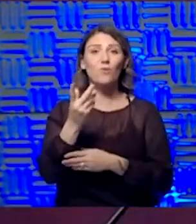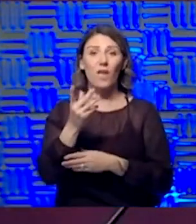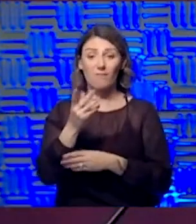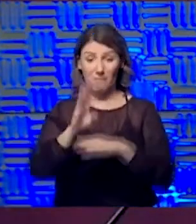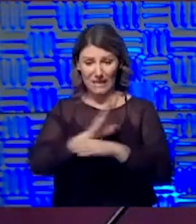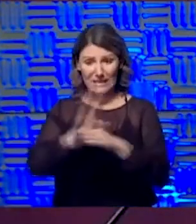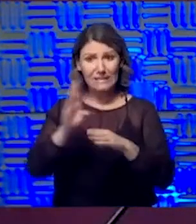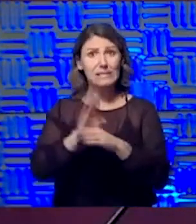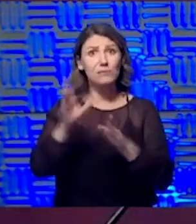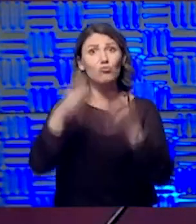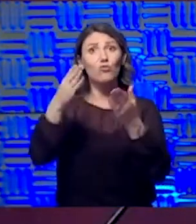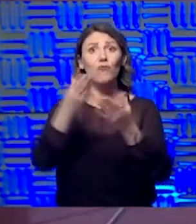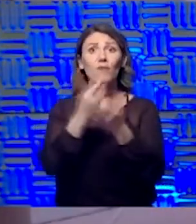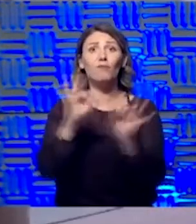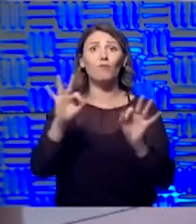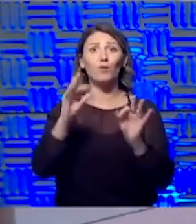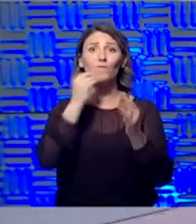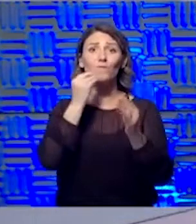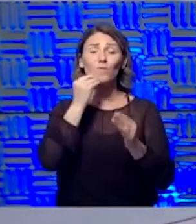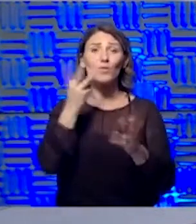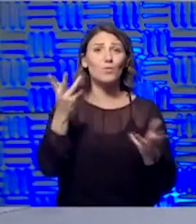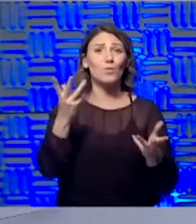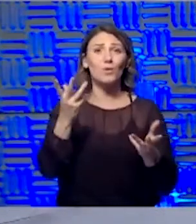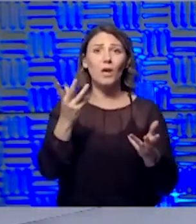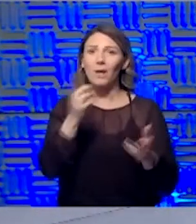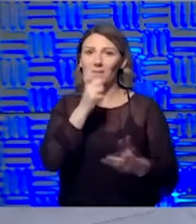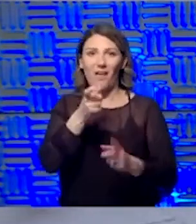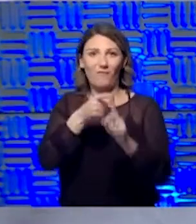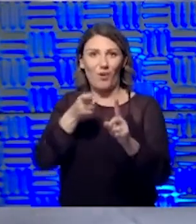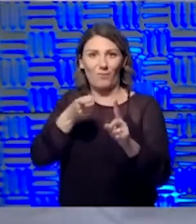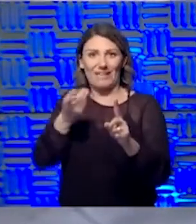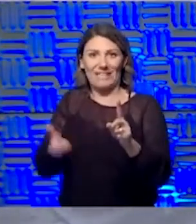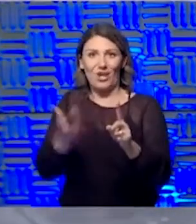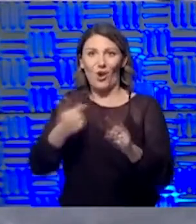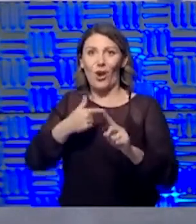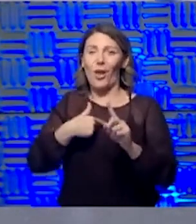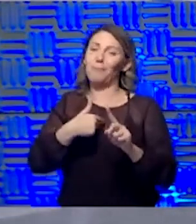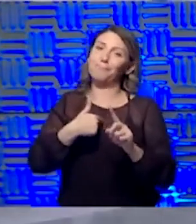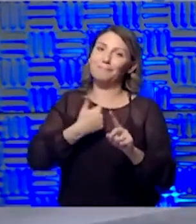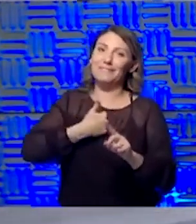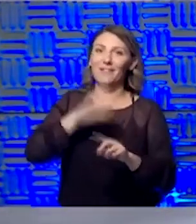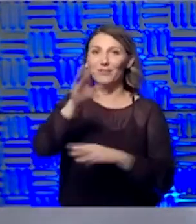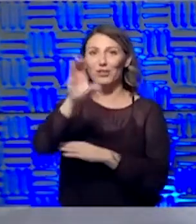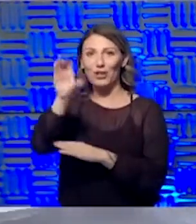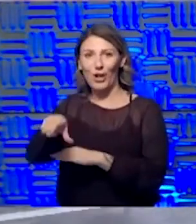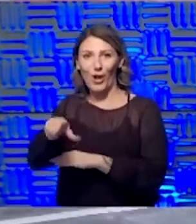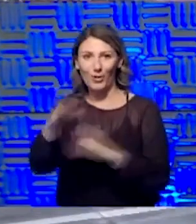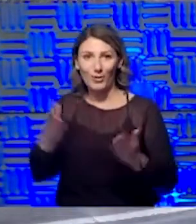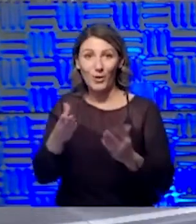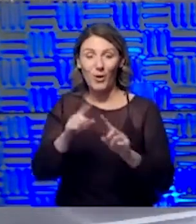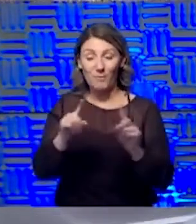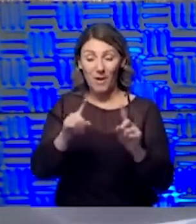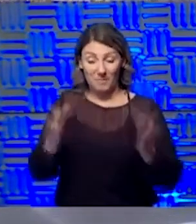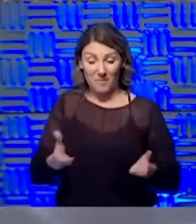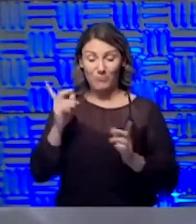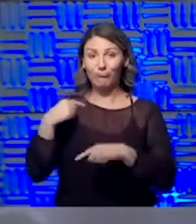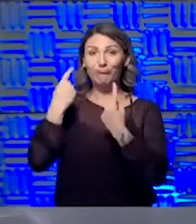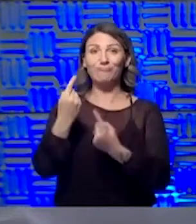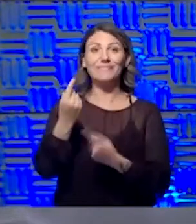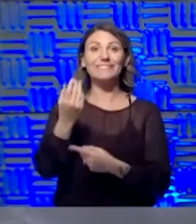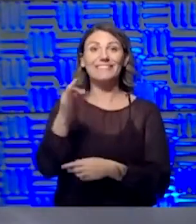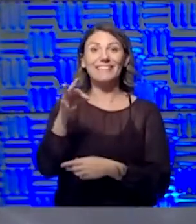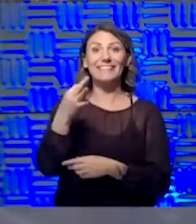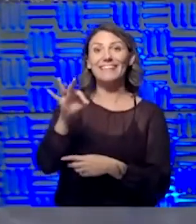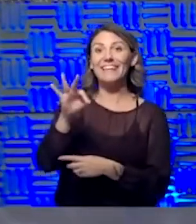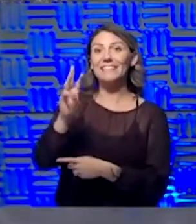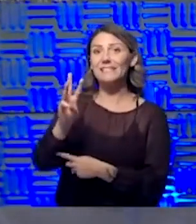mean, it's one of those moments. I'm not from here. I'm a Chicago boy, but I'll tell you, been here since '96, and I love this community because I've